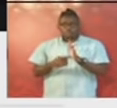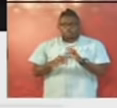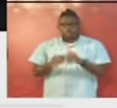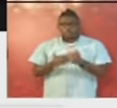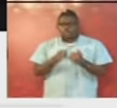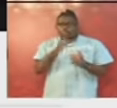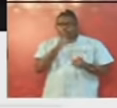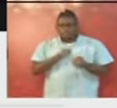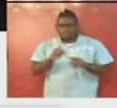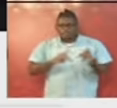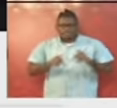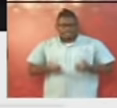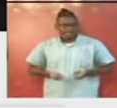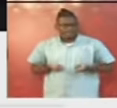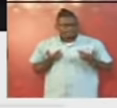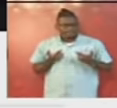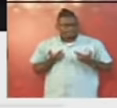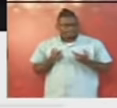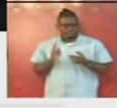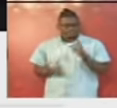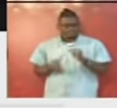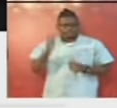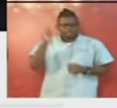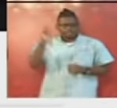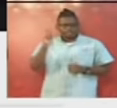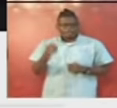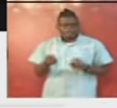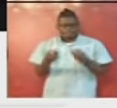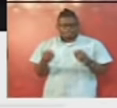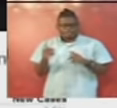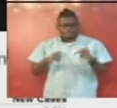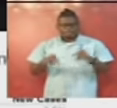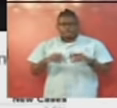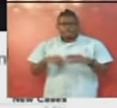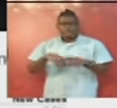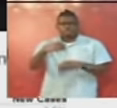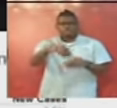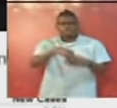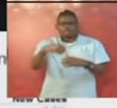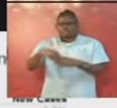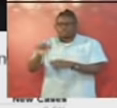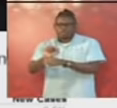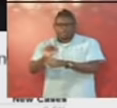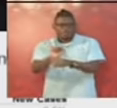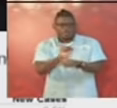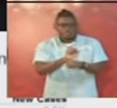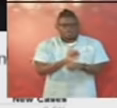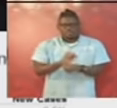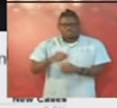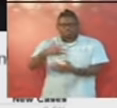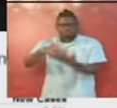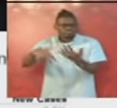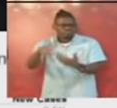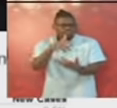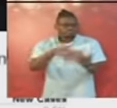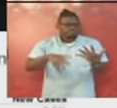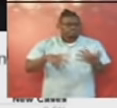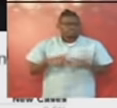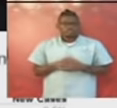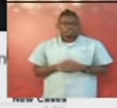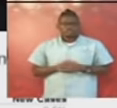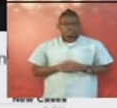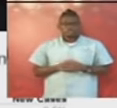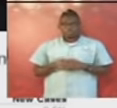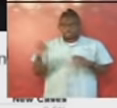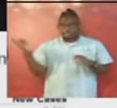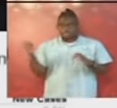of persons affected are those who would be out and about working. Next slide. So this speaks particularly to St. George